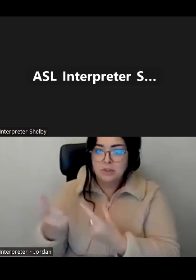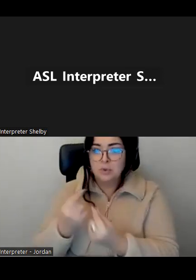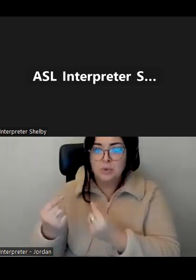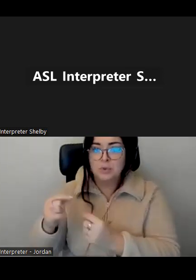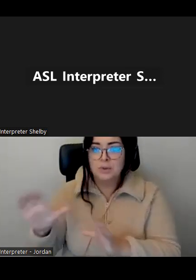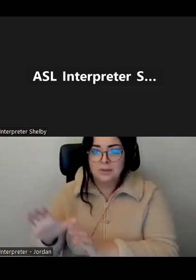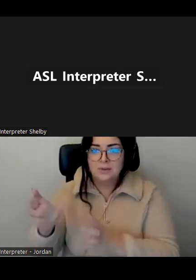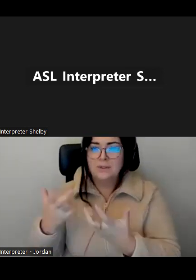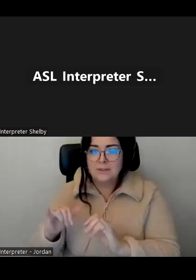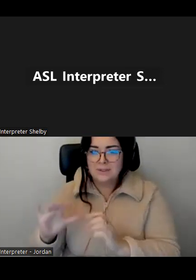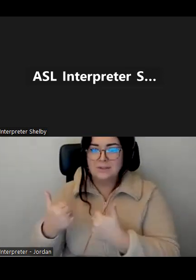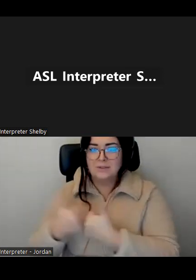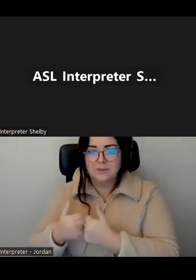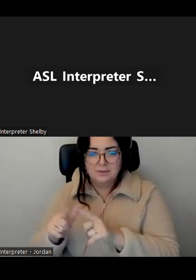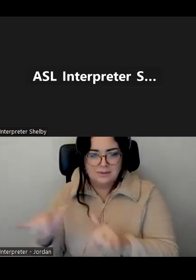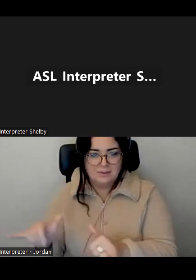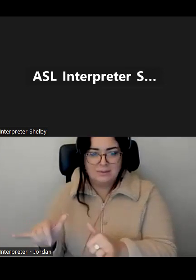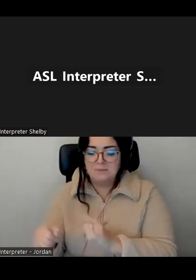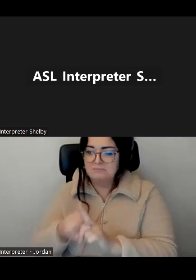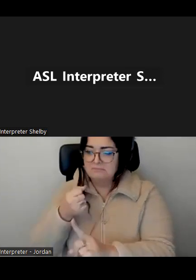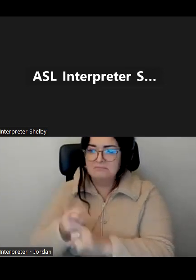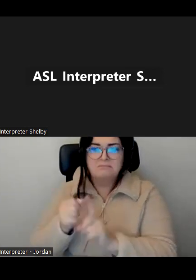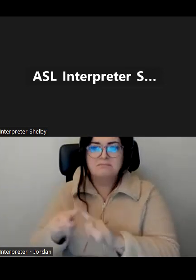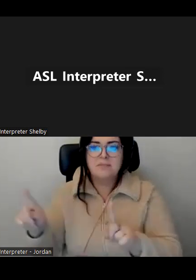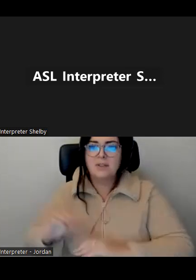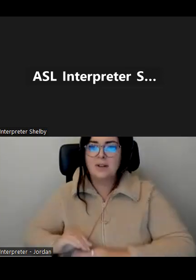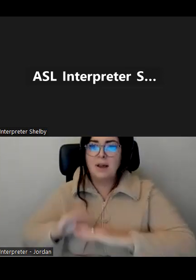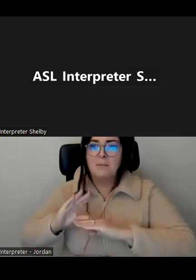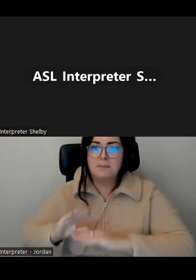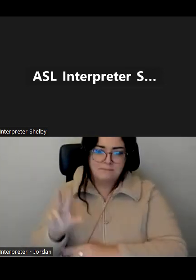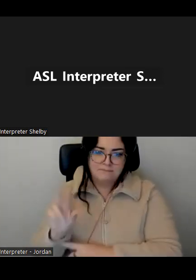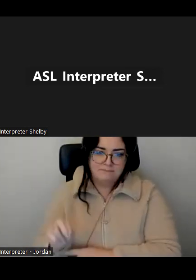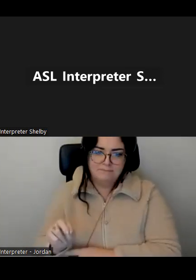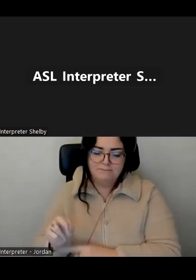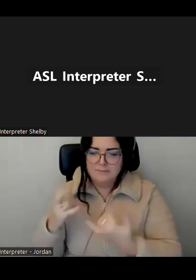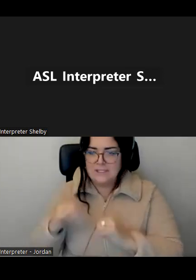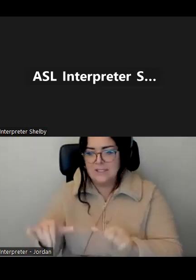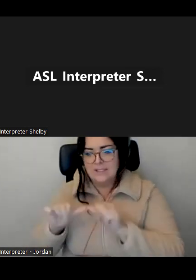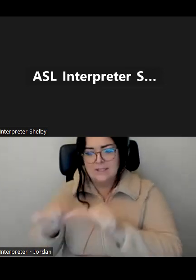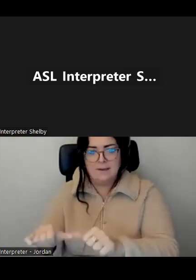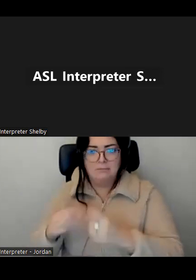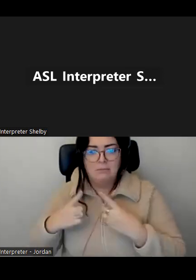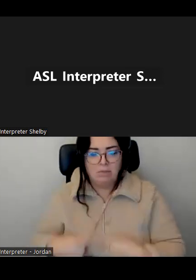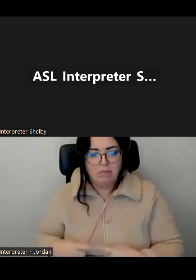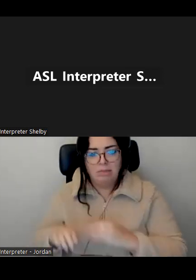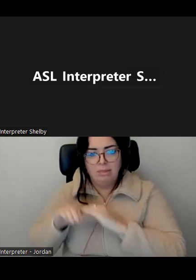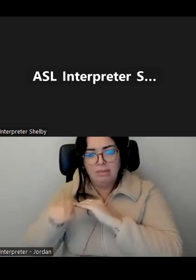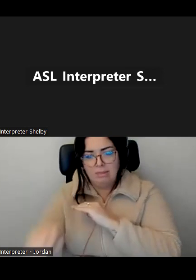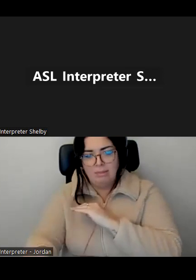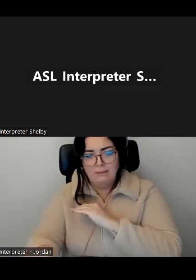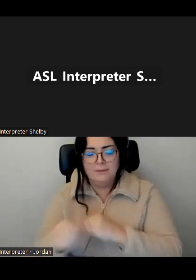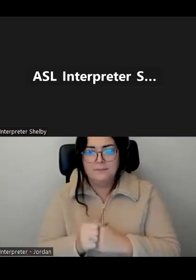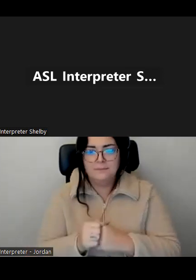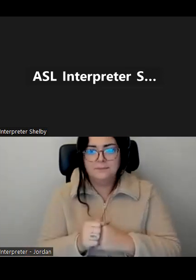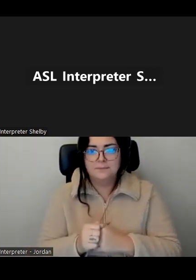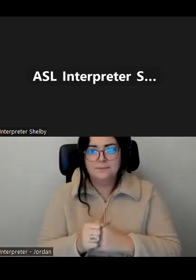still be very challenging and not really make a difference in their overall mood. It doesn't cure the depression because there